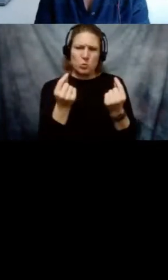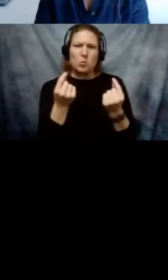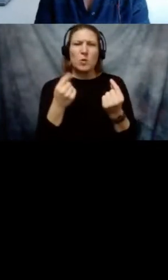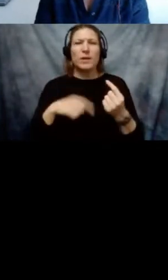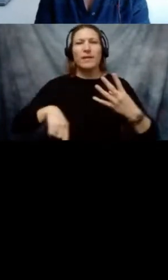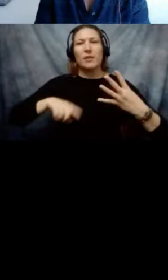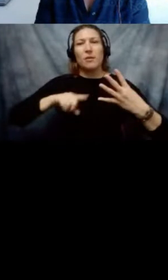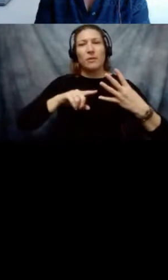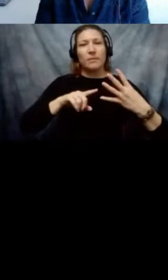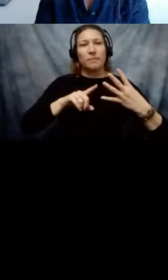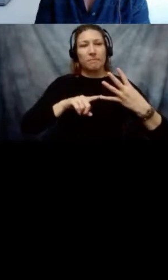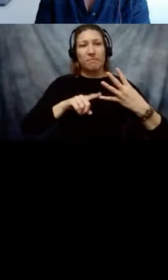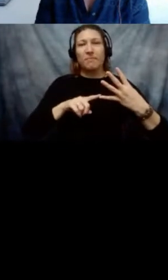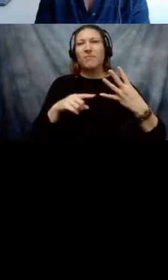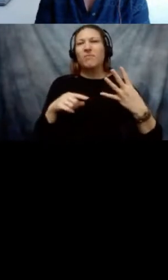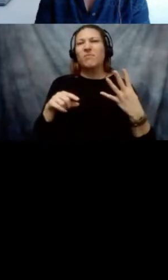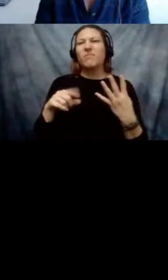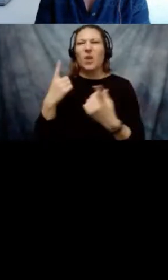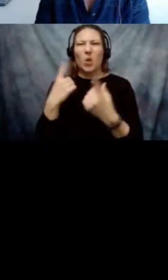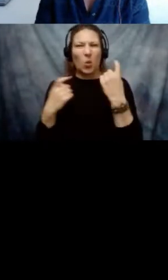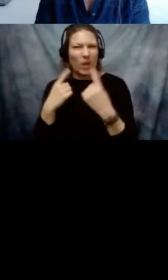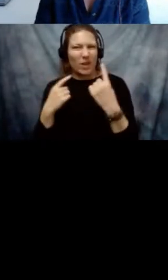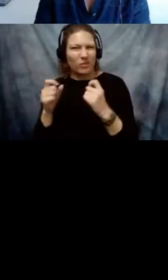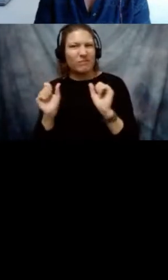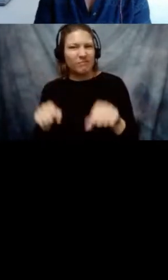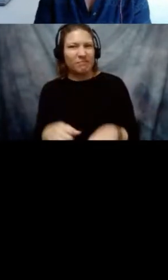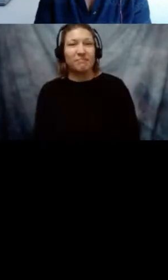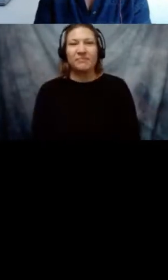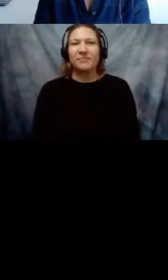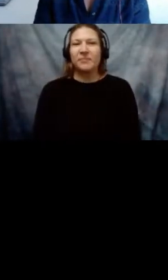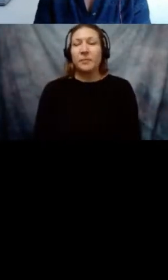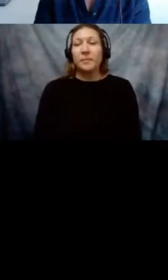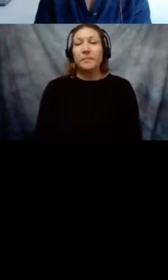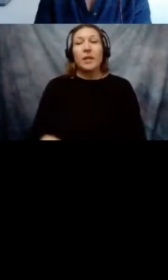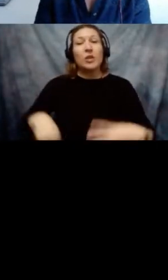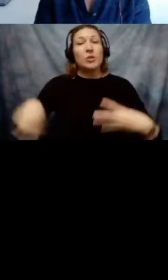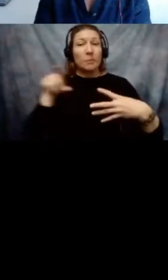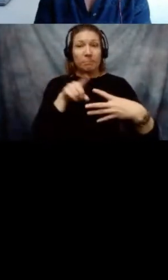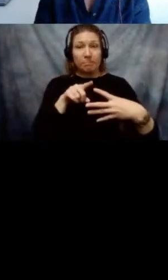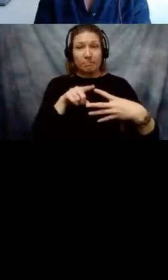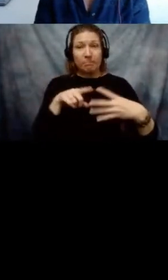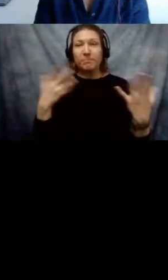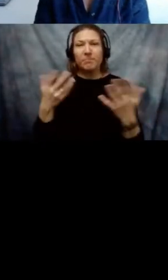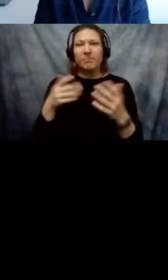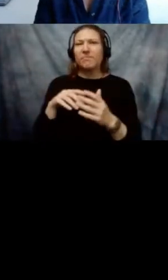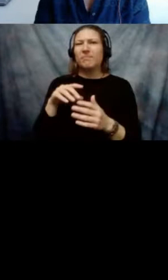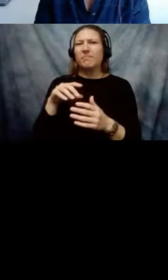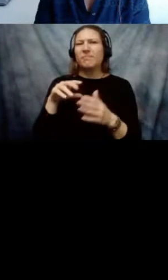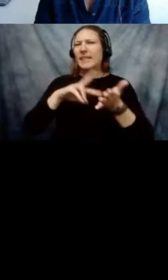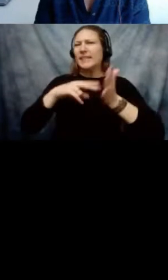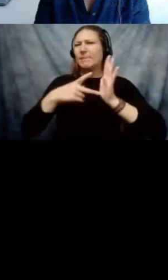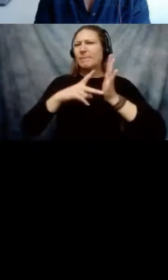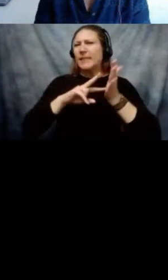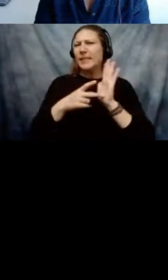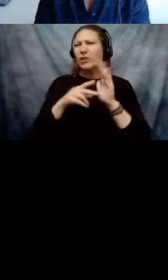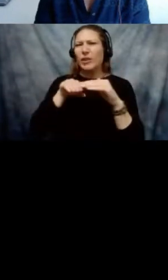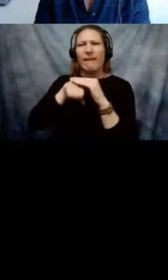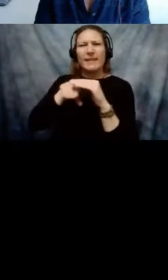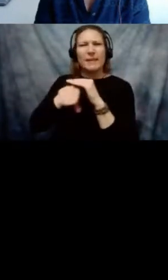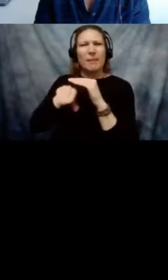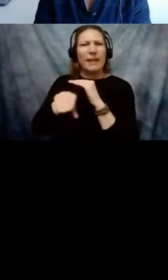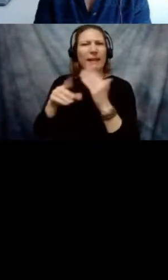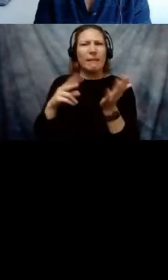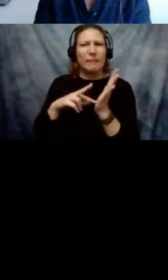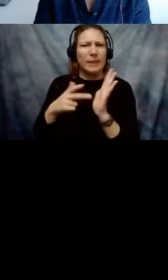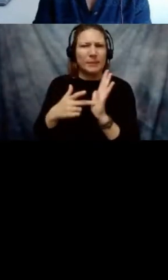to finish, we'll have some time for a Q&A session. So as I said, we'll start by looking at exactly what we mean by